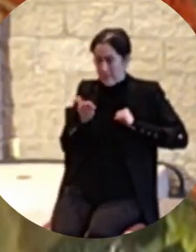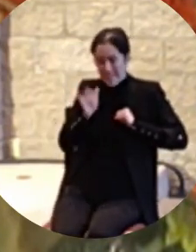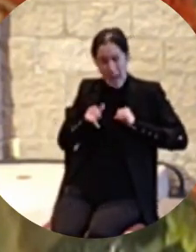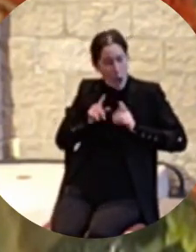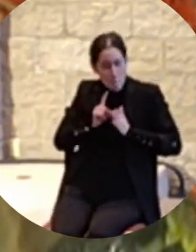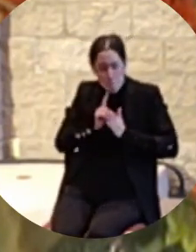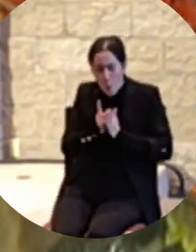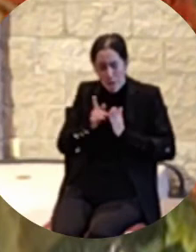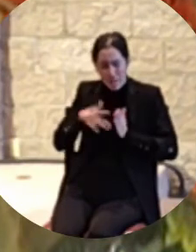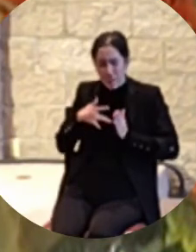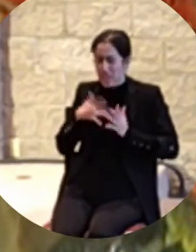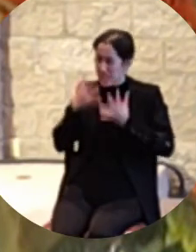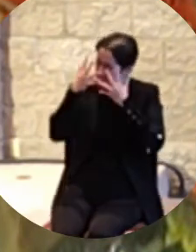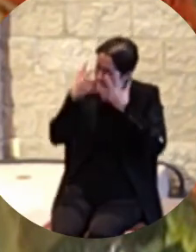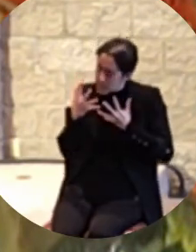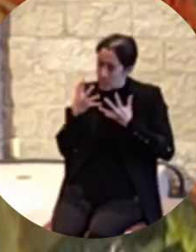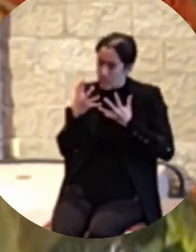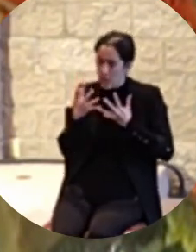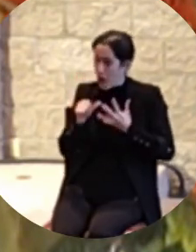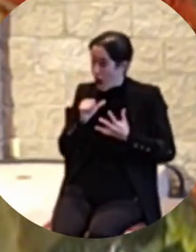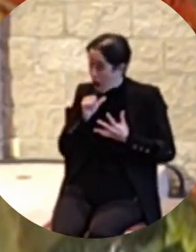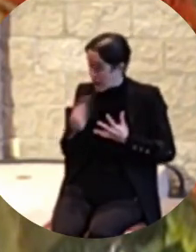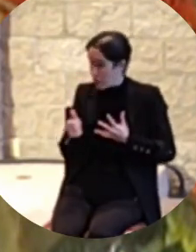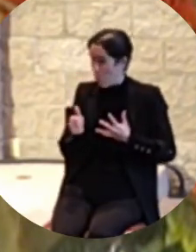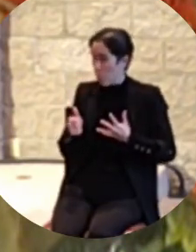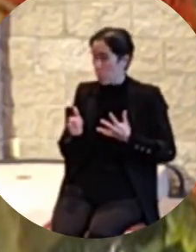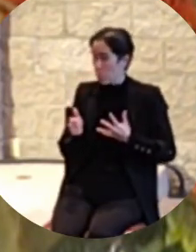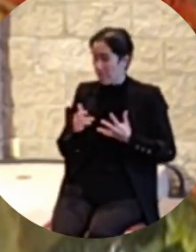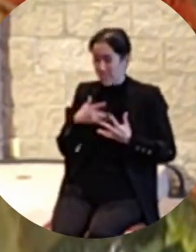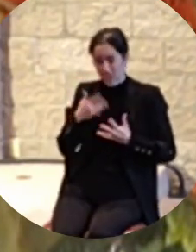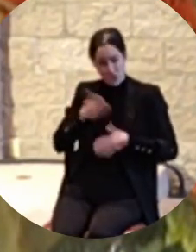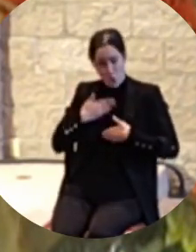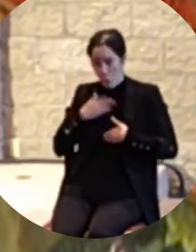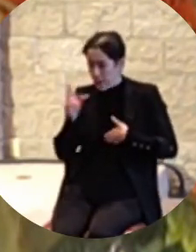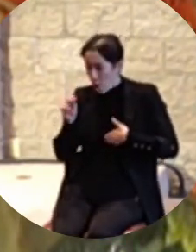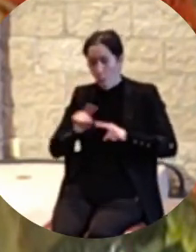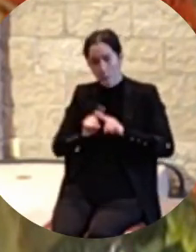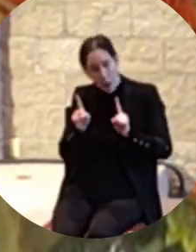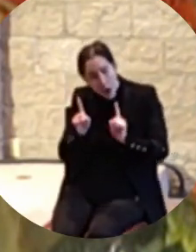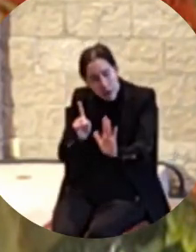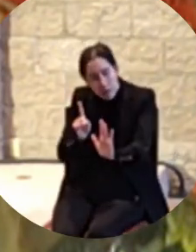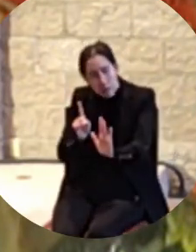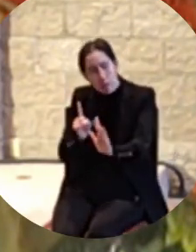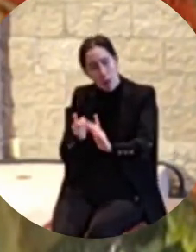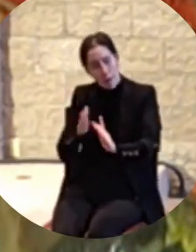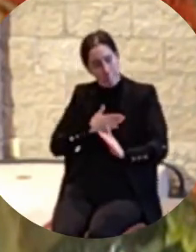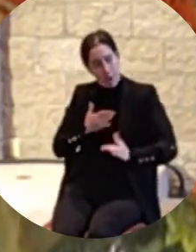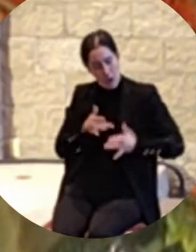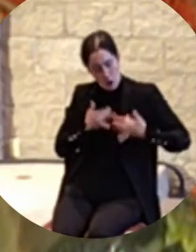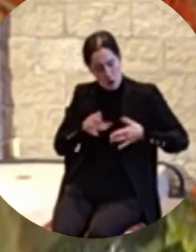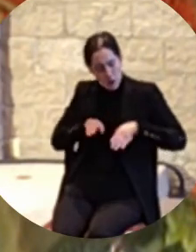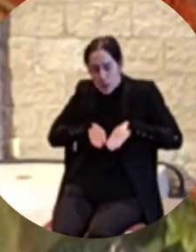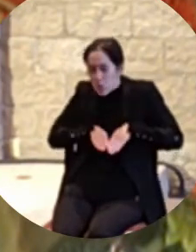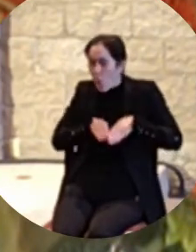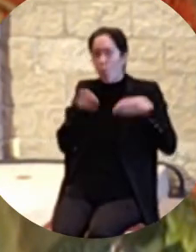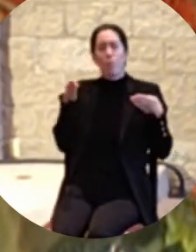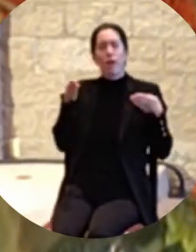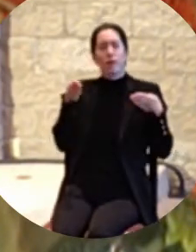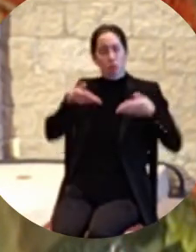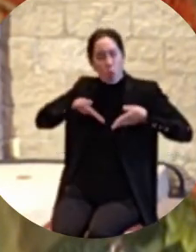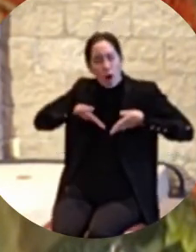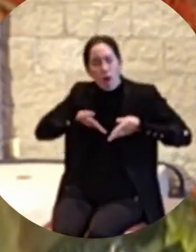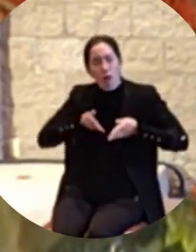grief, but I have a heart that is open to allow joy to emerge as